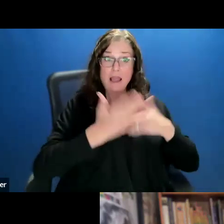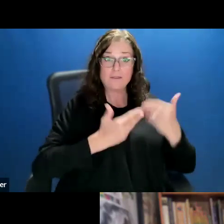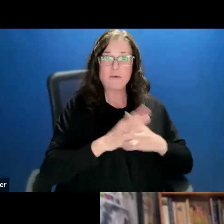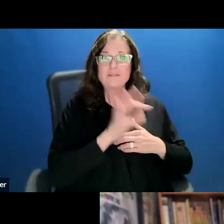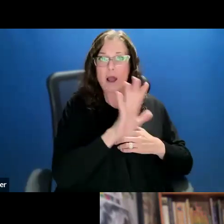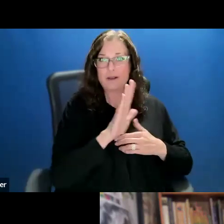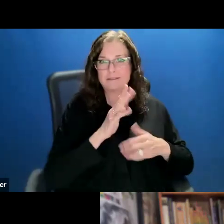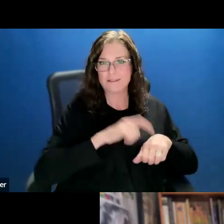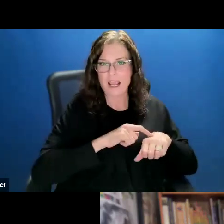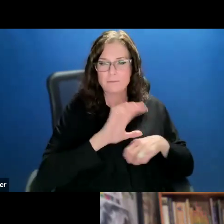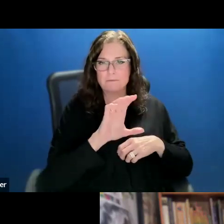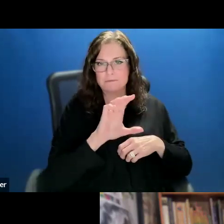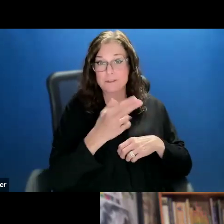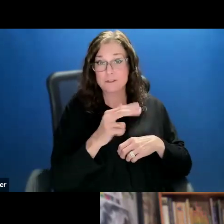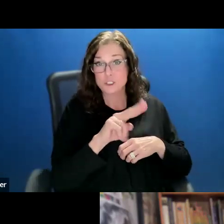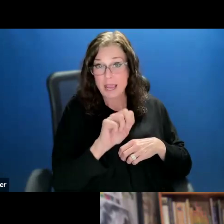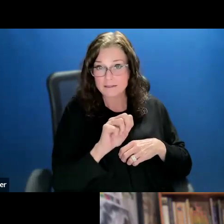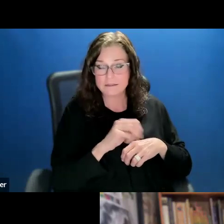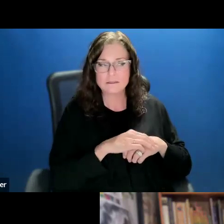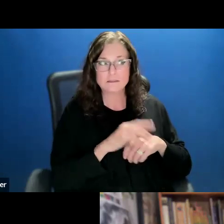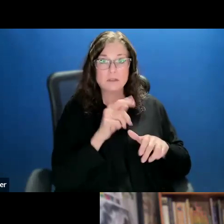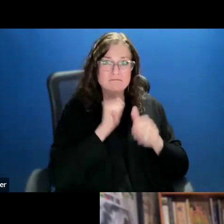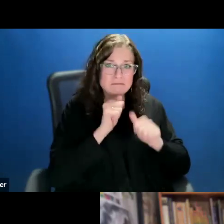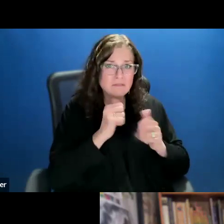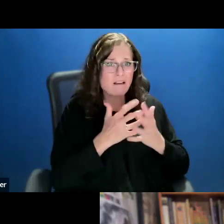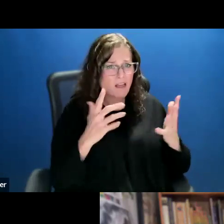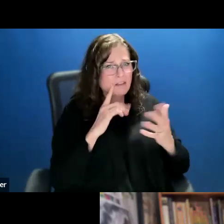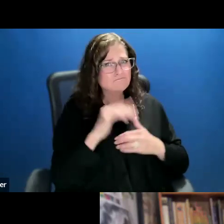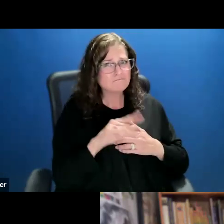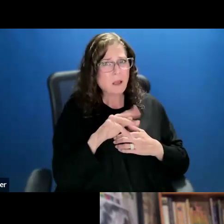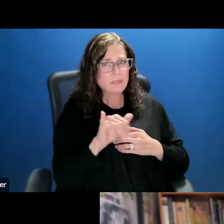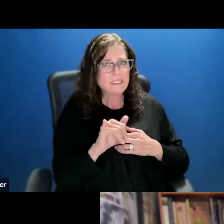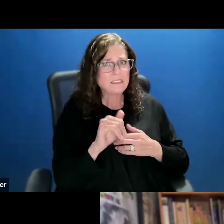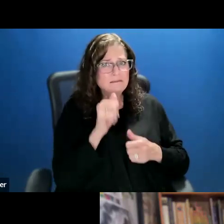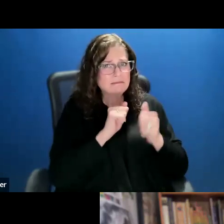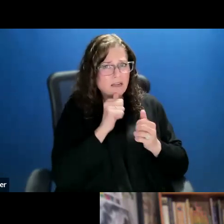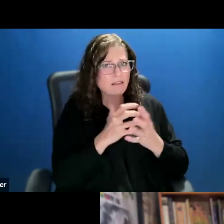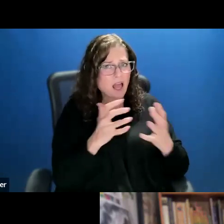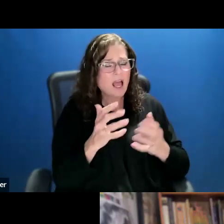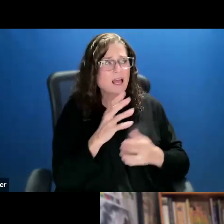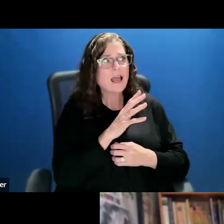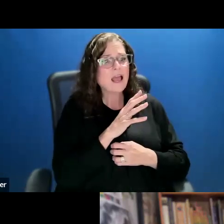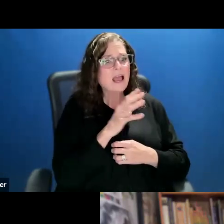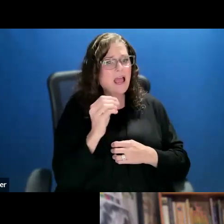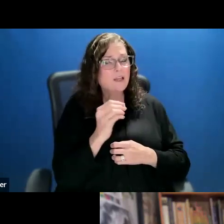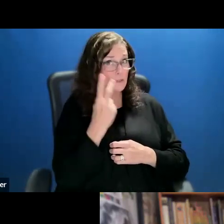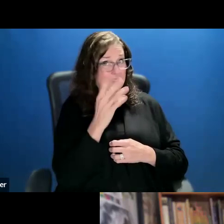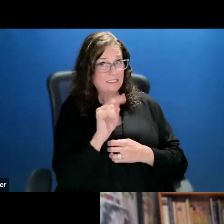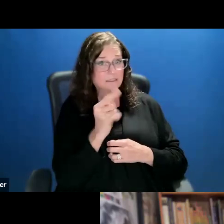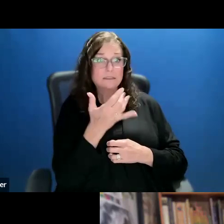name. Or to say he had been through a lot when he was a little puppy. And you can see